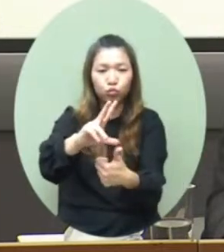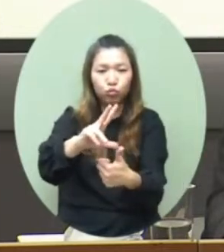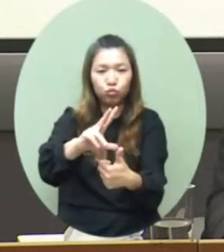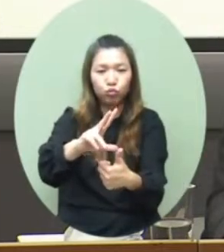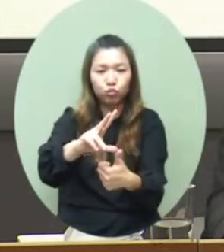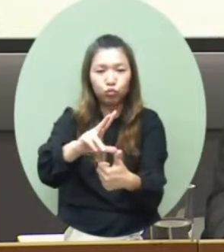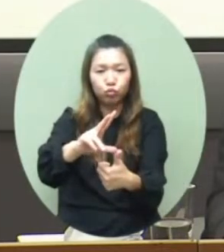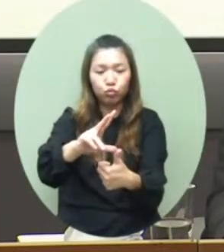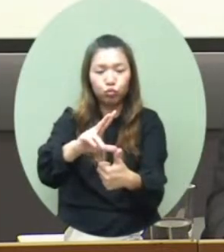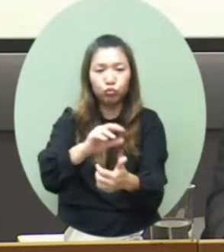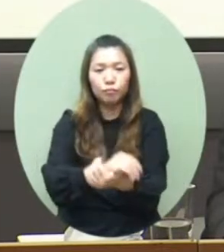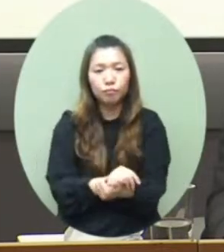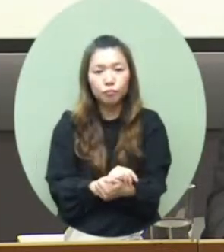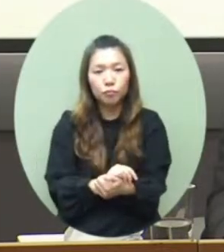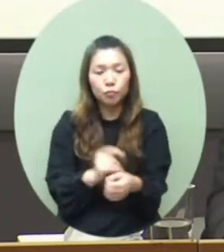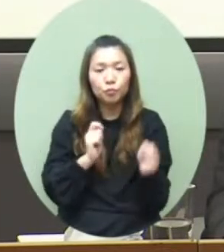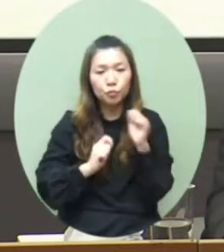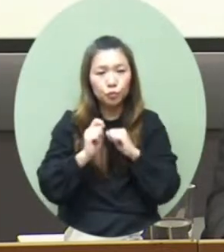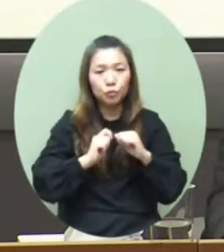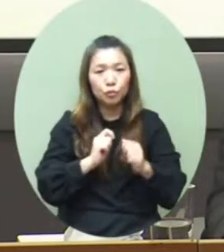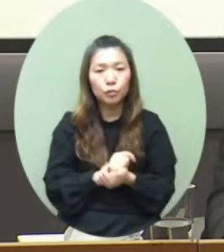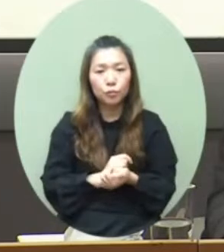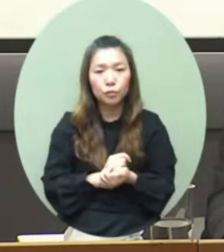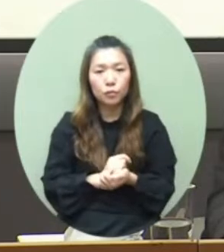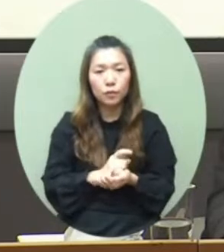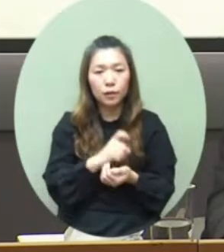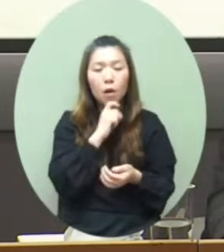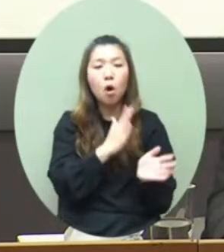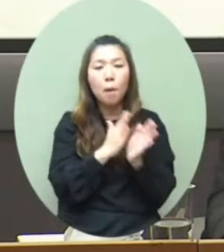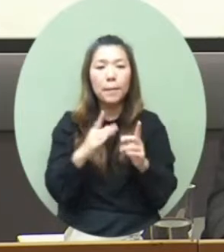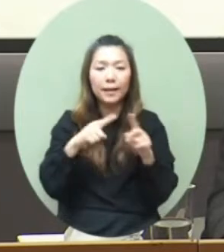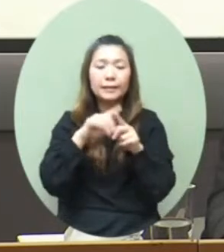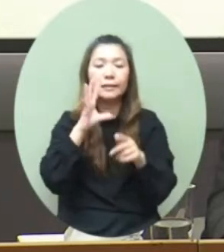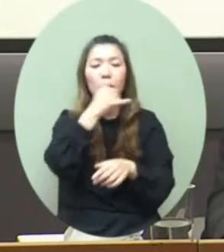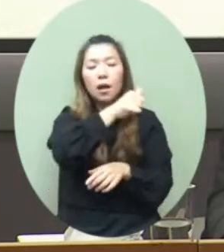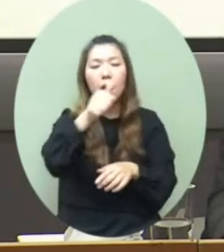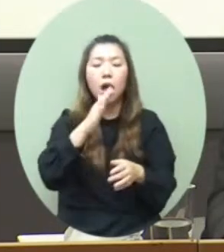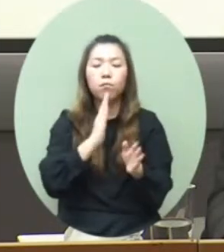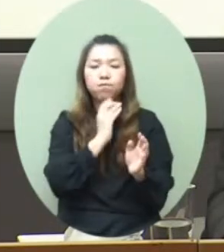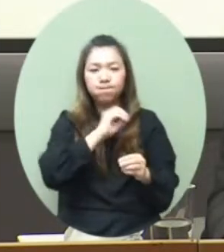mobilize people in the district to help out. So in terms of the demand for